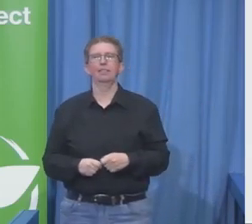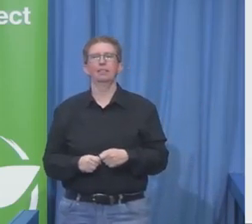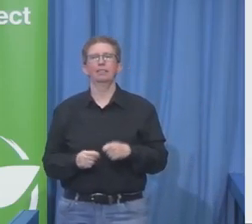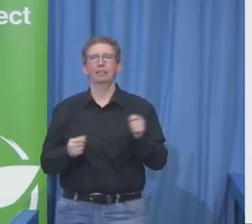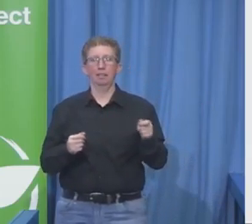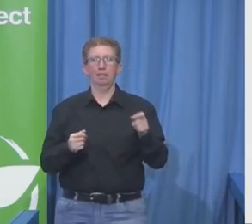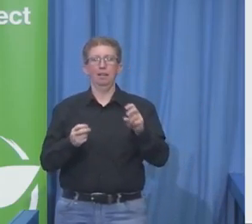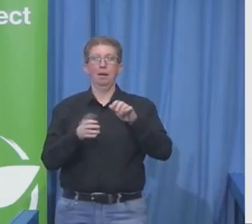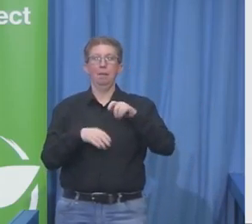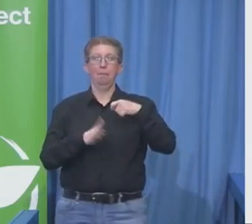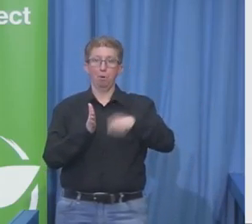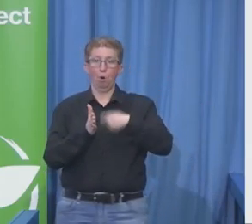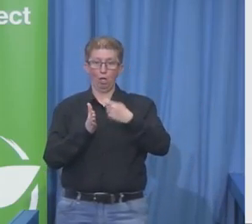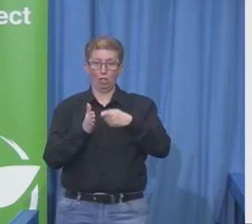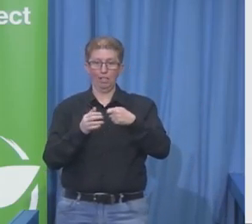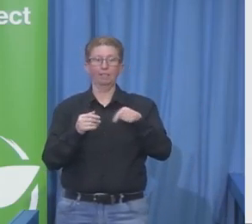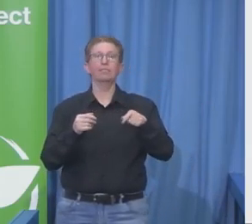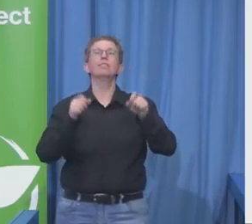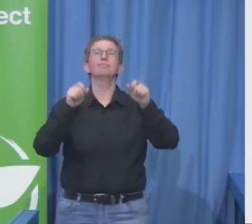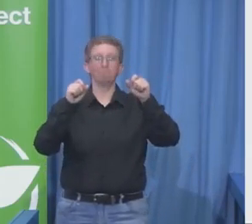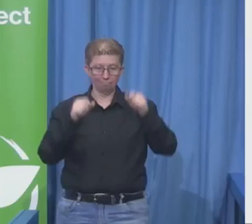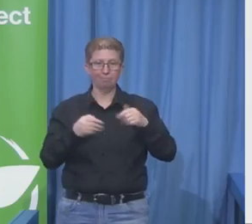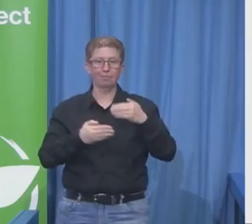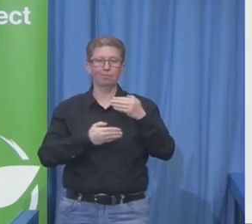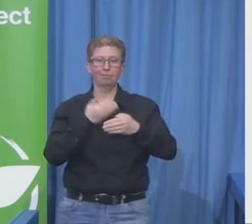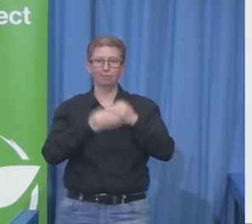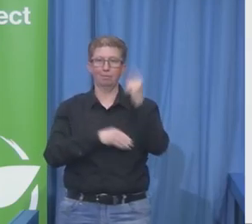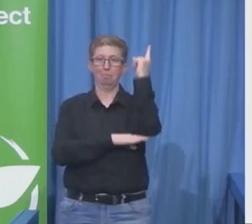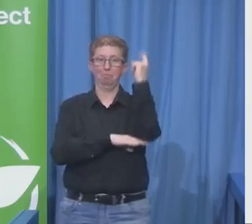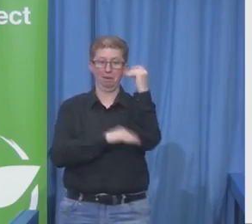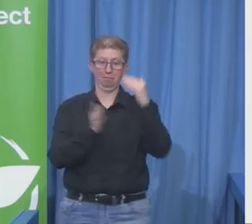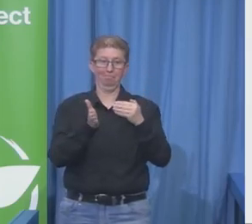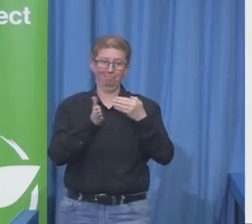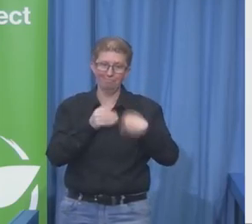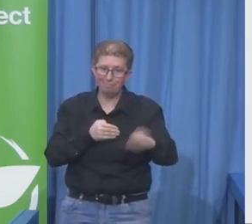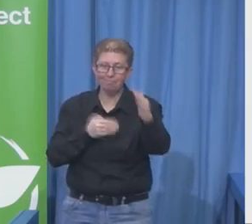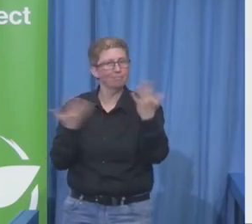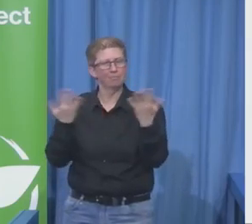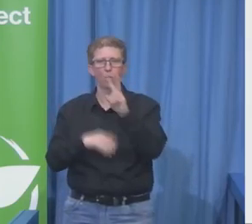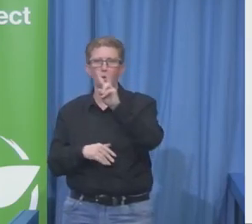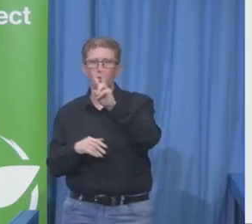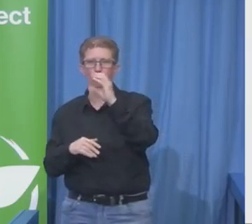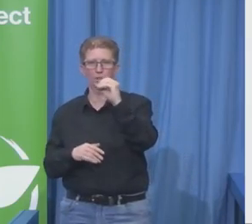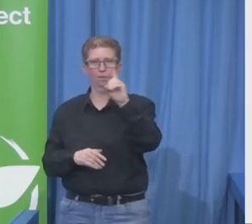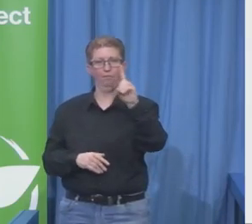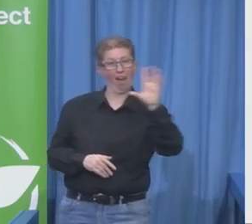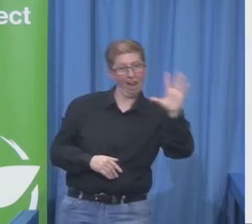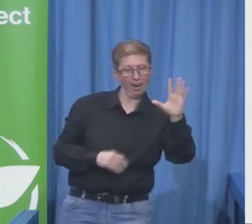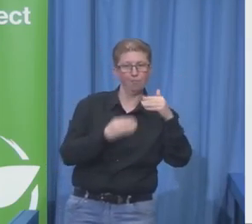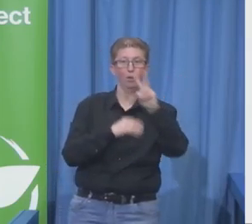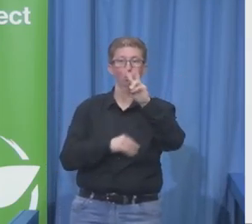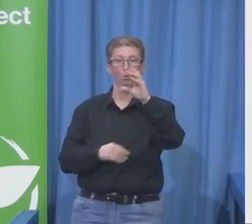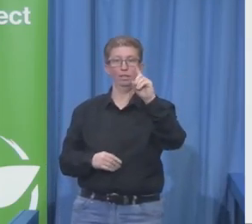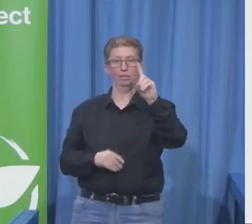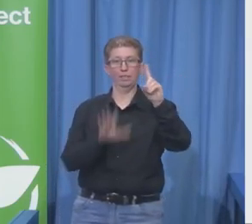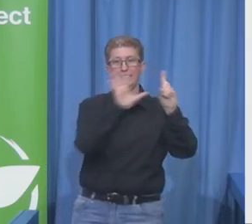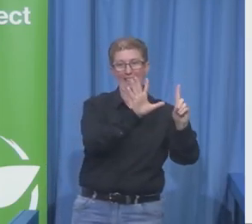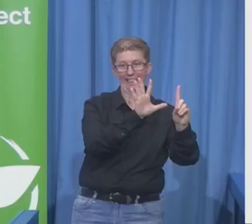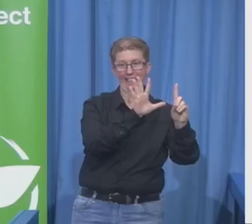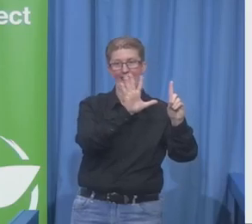2015, our project team has conducted several interviews with individuals with disabilities who wanted to apply for a job